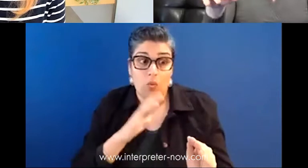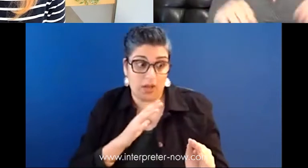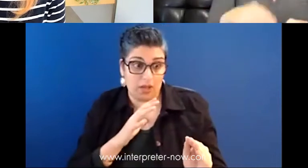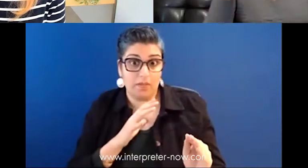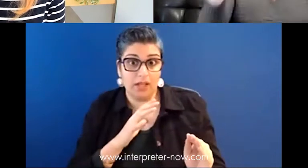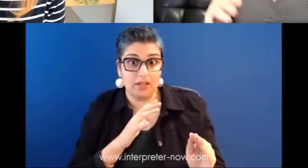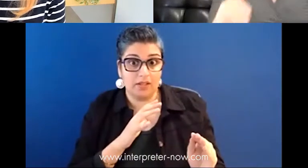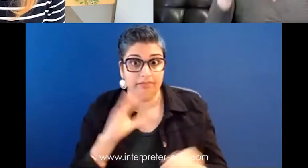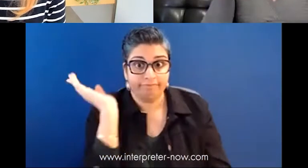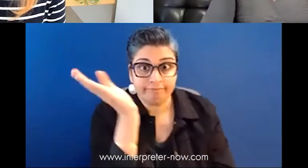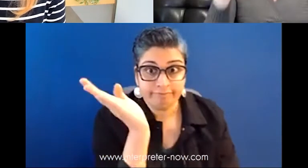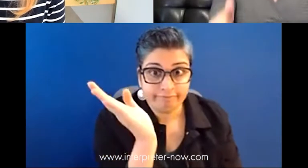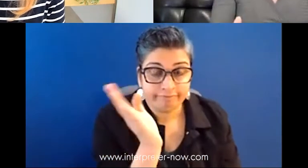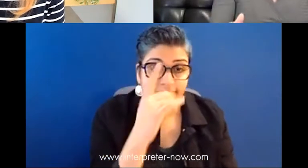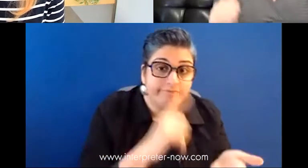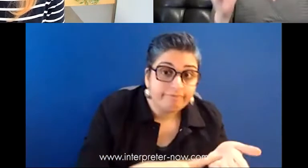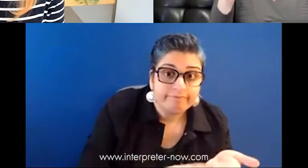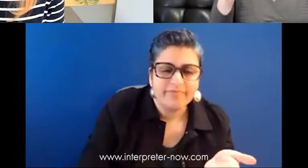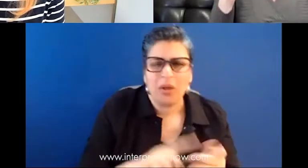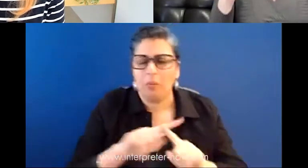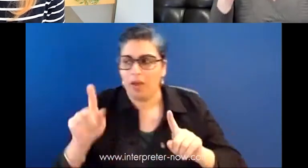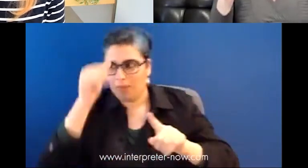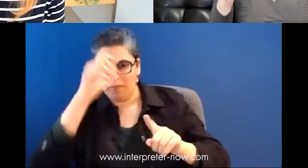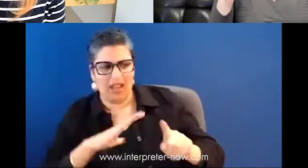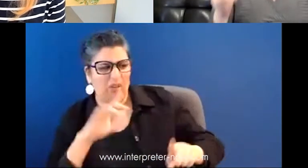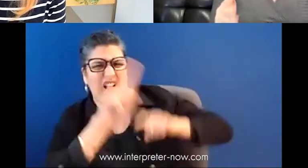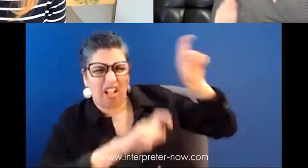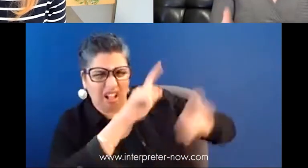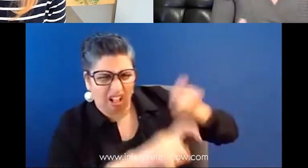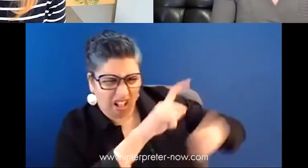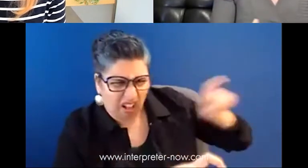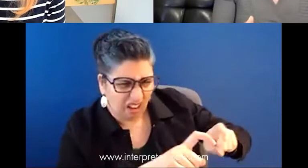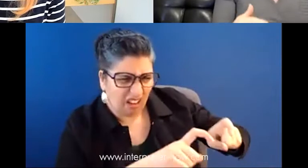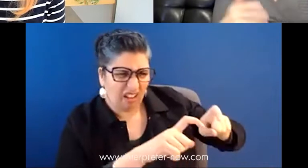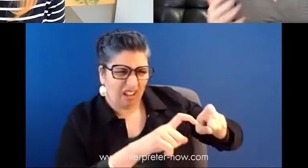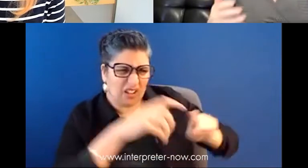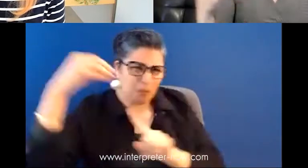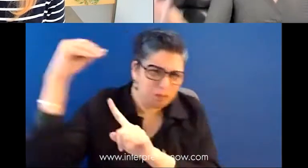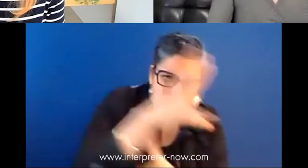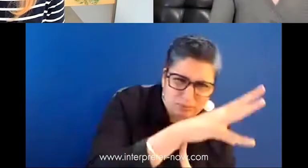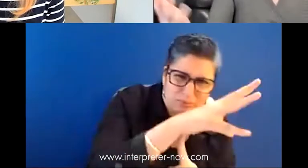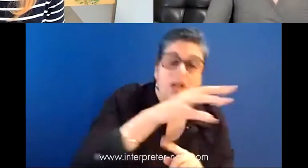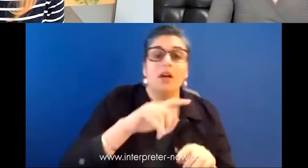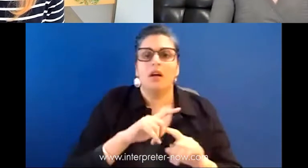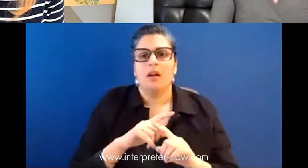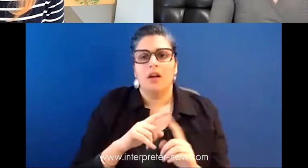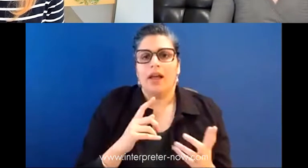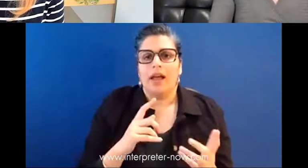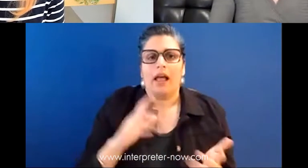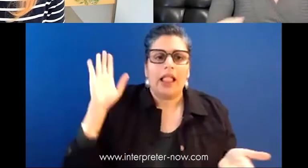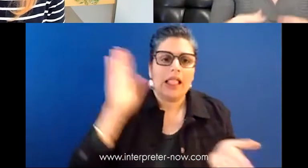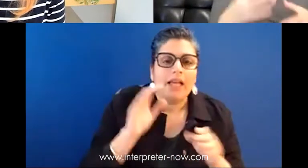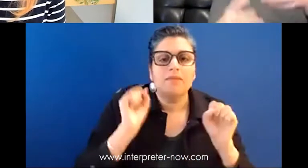quality of work, more skepticism, harder questions, and were less likely to get a chance to get cited and